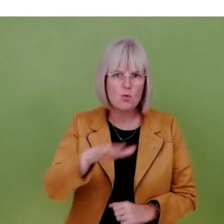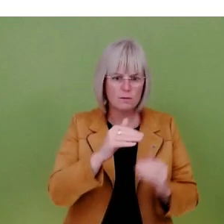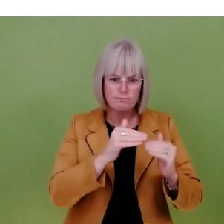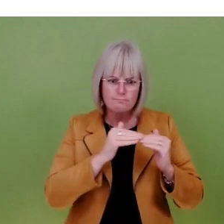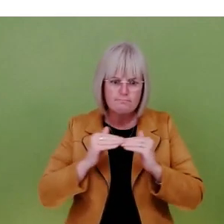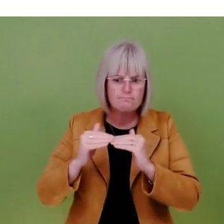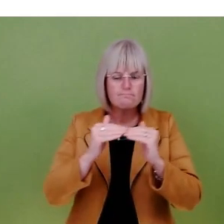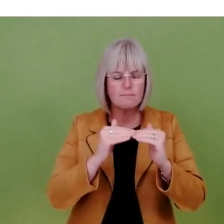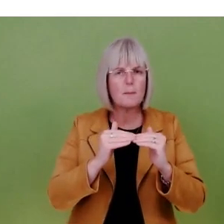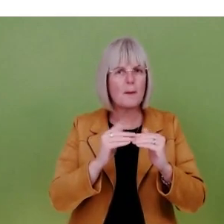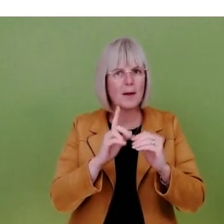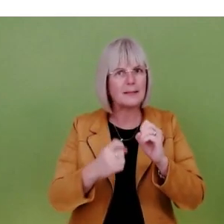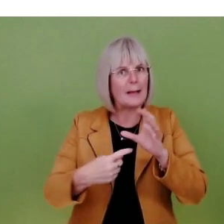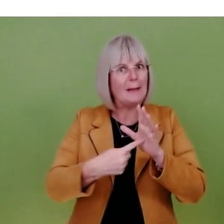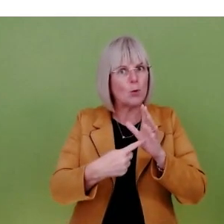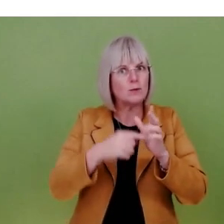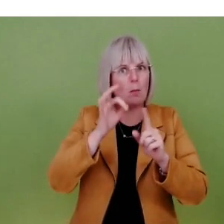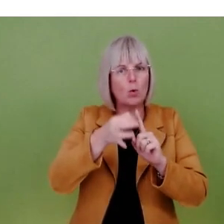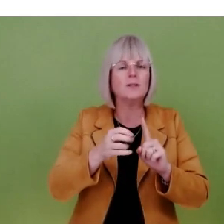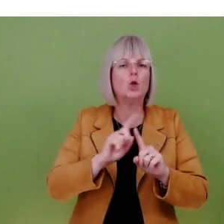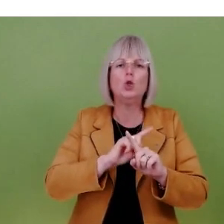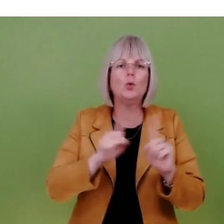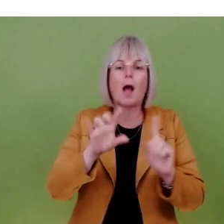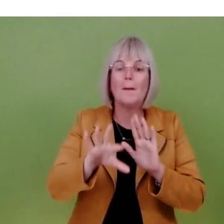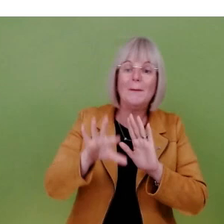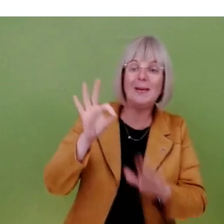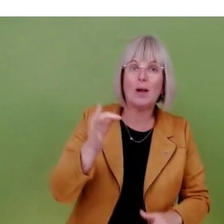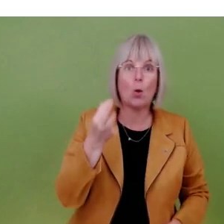can't pinpoint any particular point above another. And